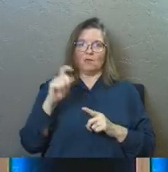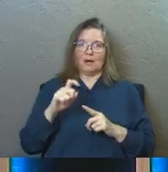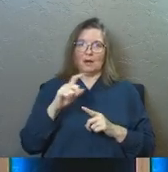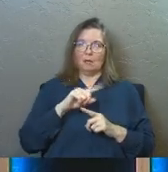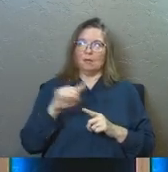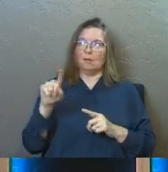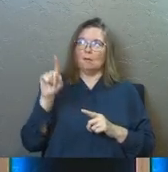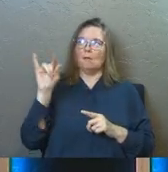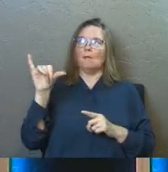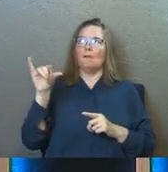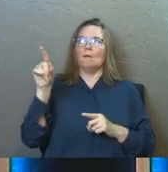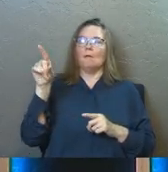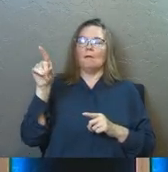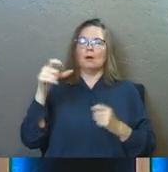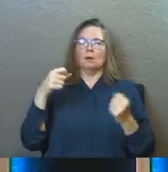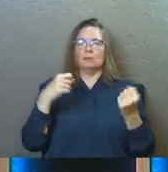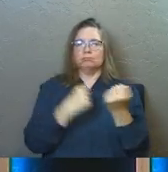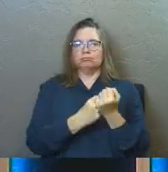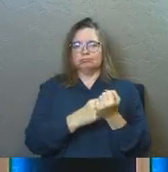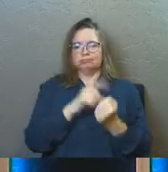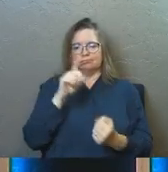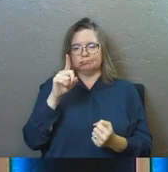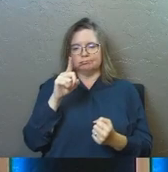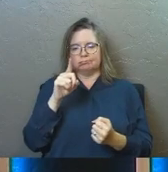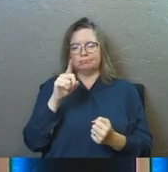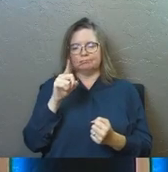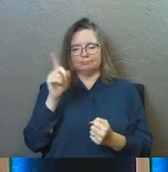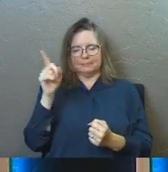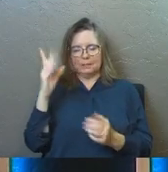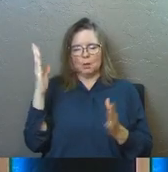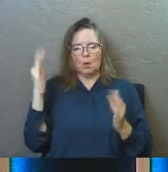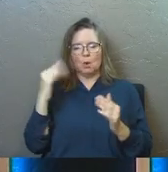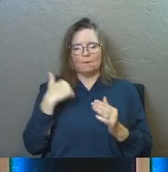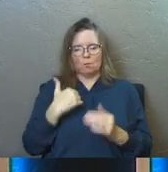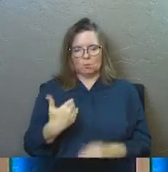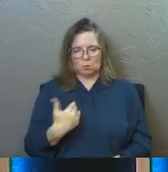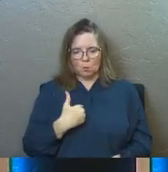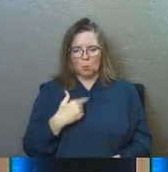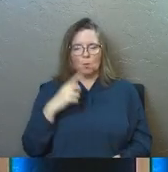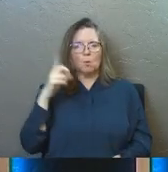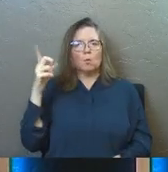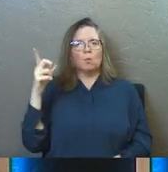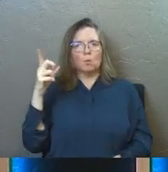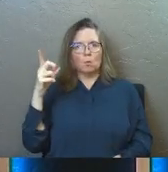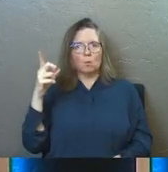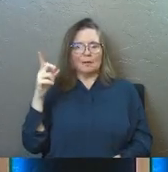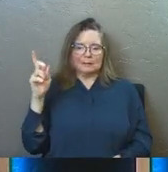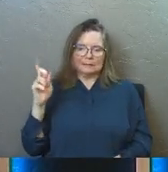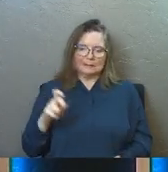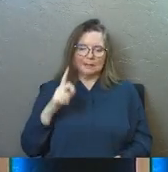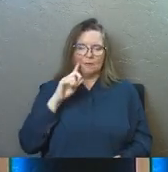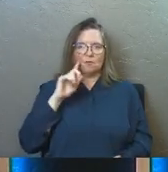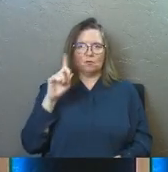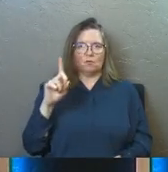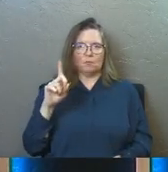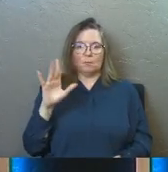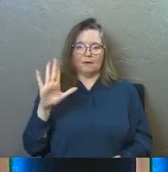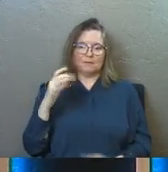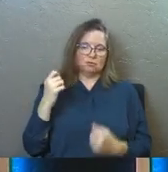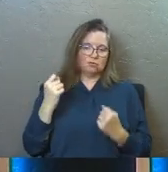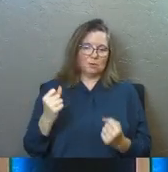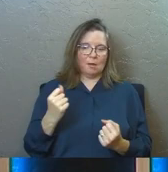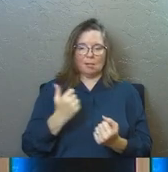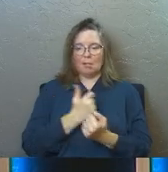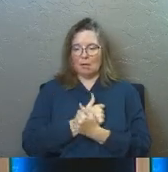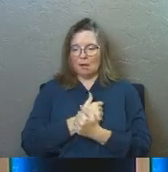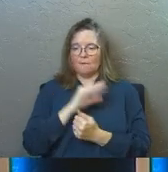him, that he is the support system that makes a difference, that he is the hope for our souls, our need for him, of his strength,